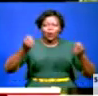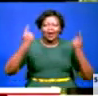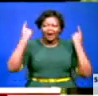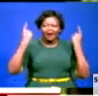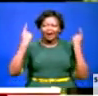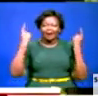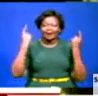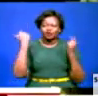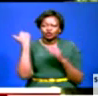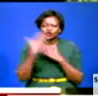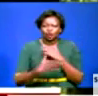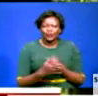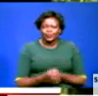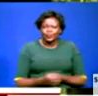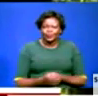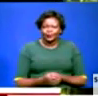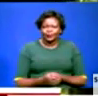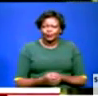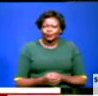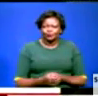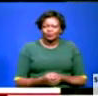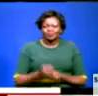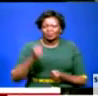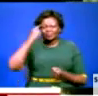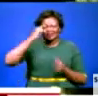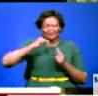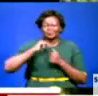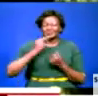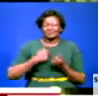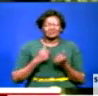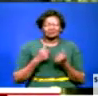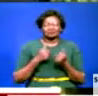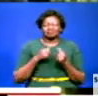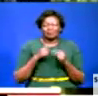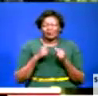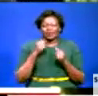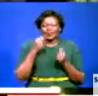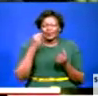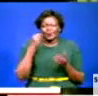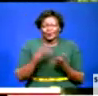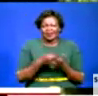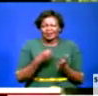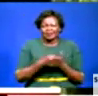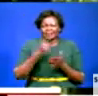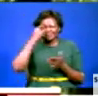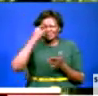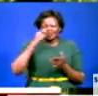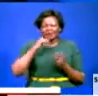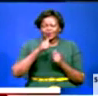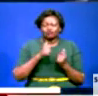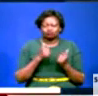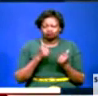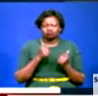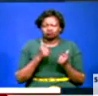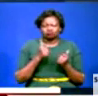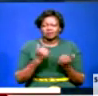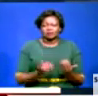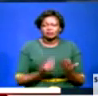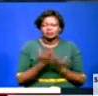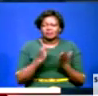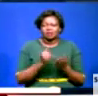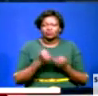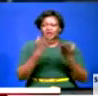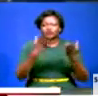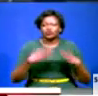stop valuing us in terms of money, but value healthcare workers in terms of service they offer to the people.